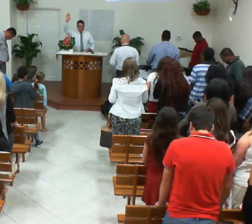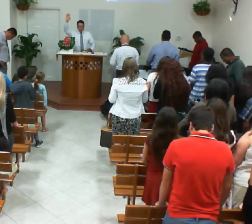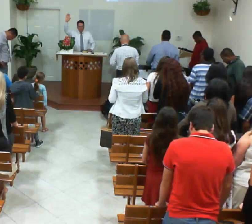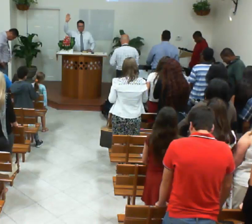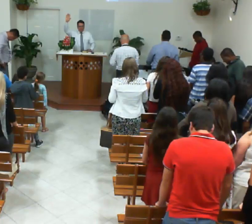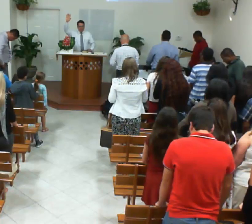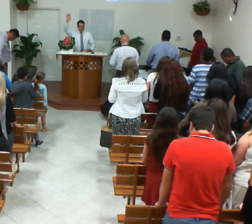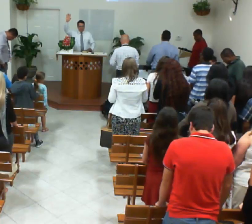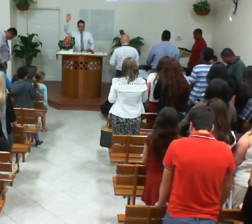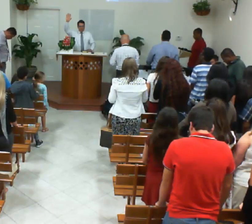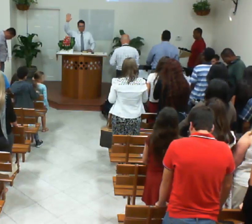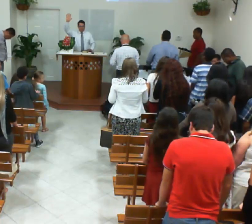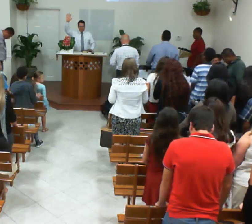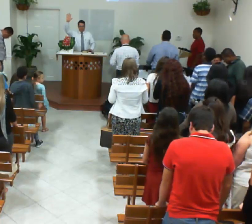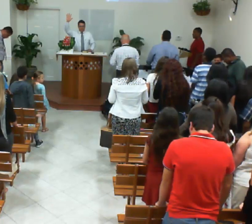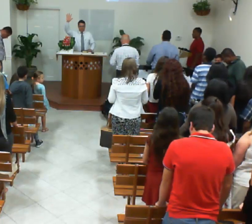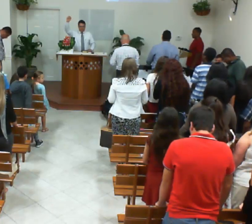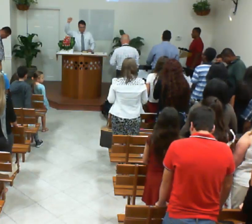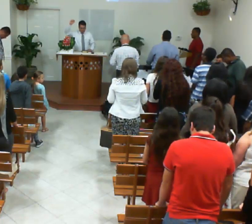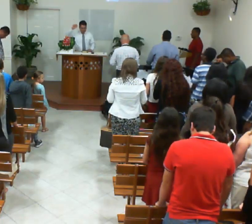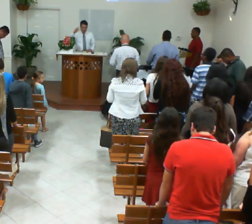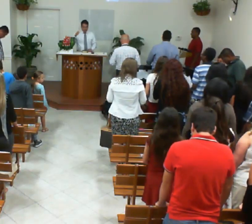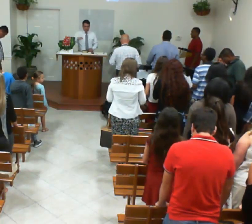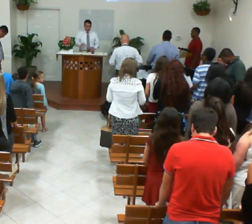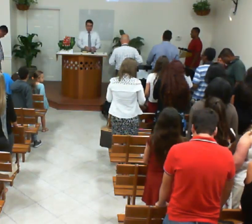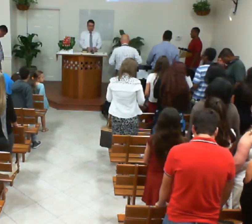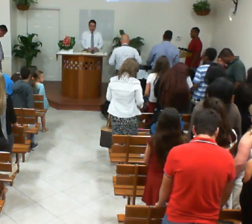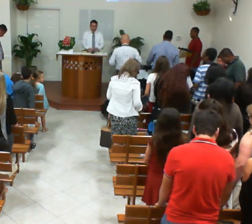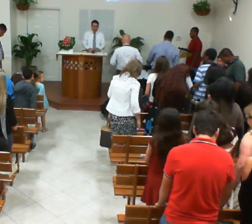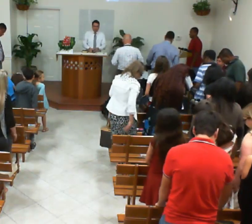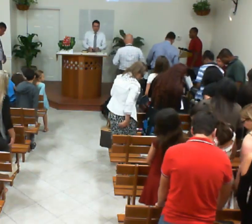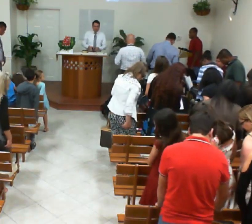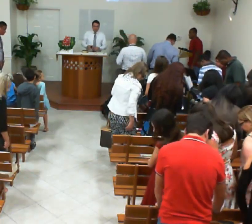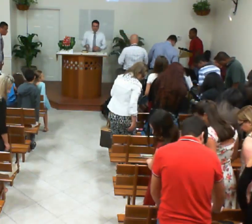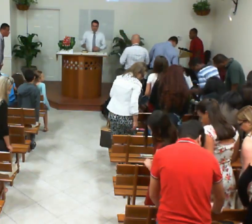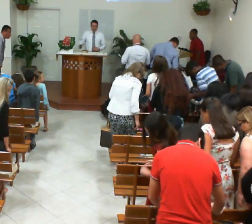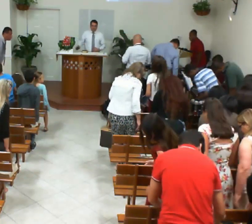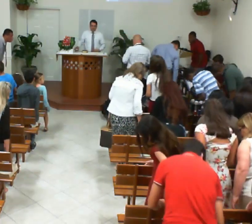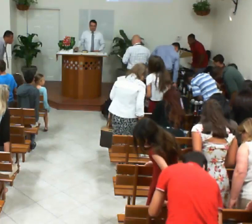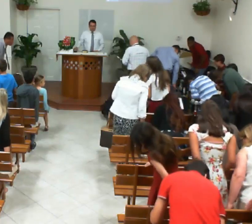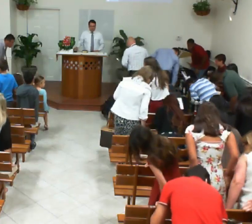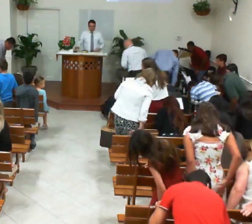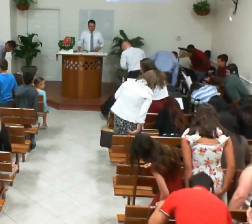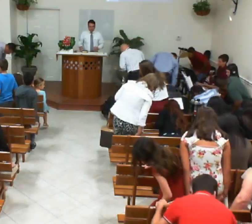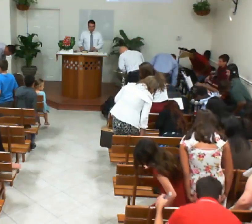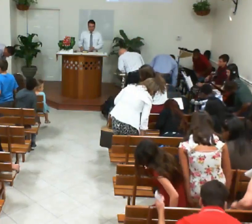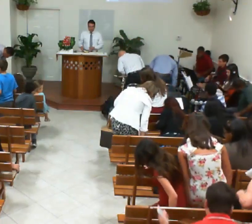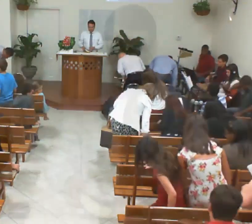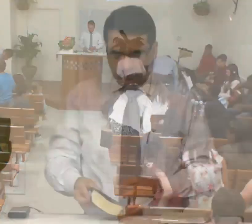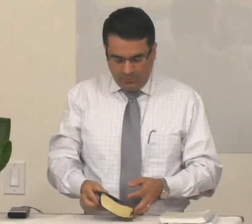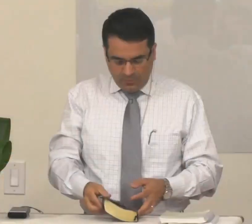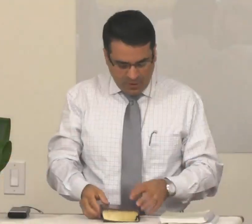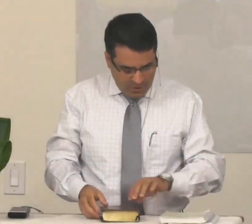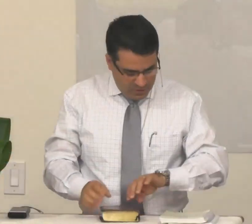us now and forever. Amen. The church may be seated.